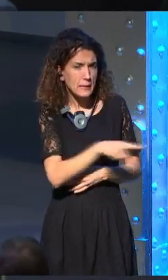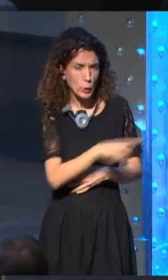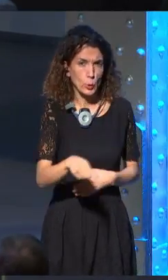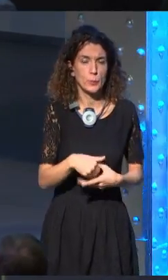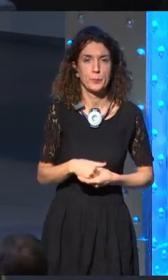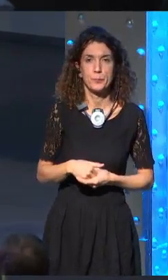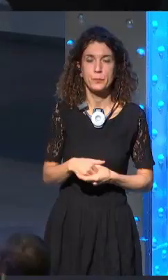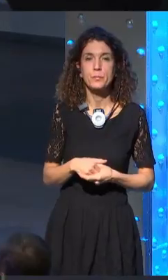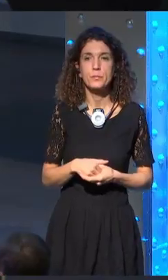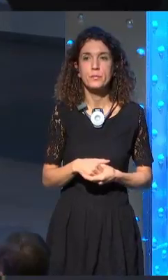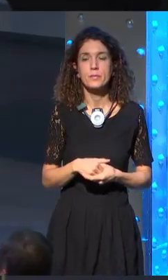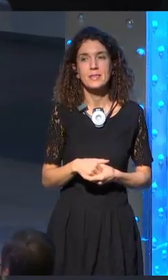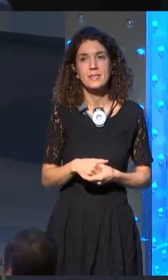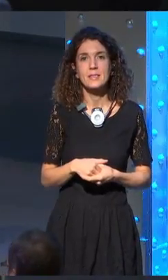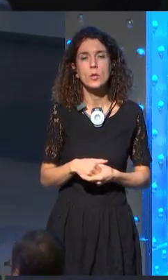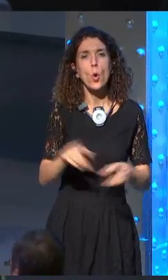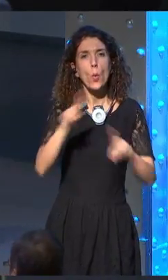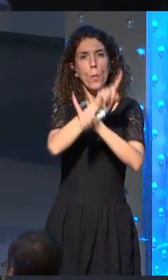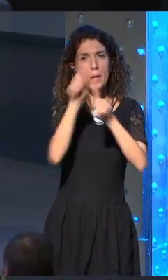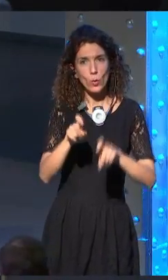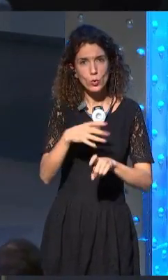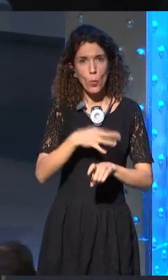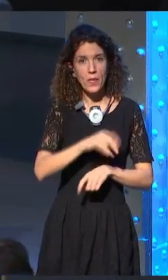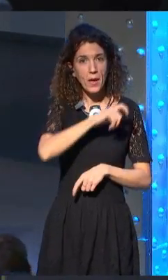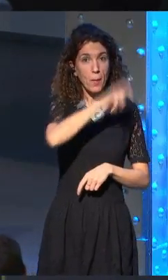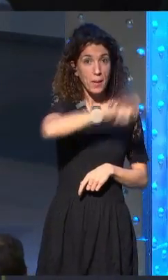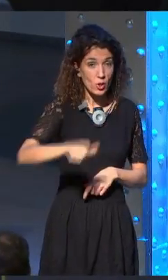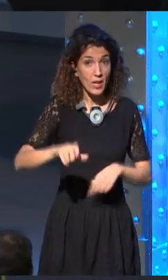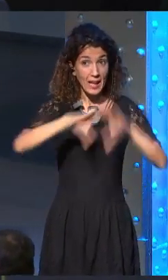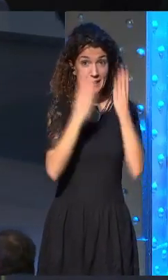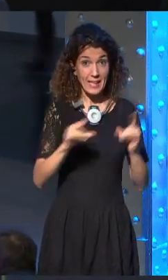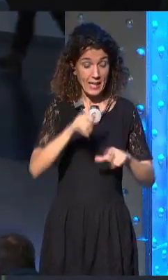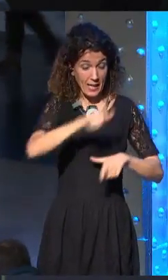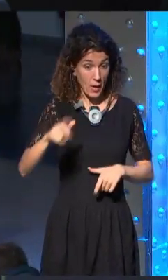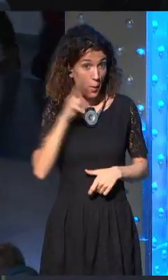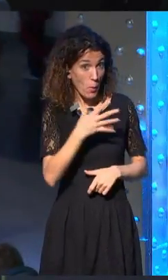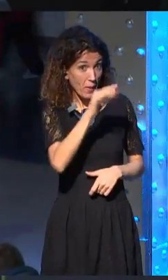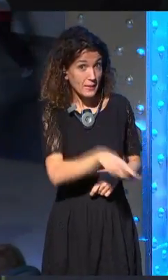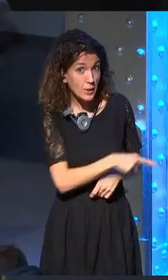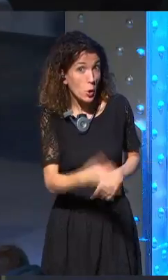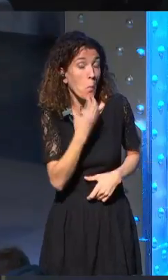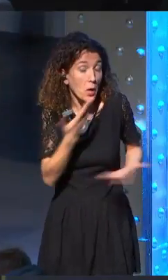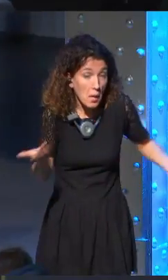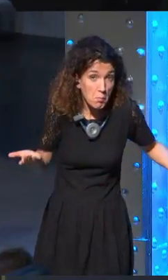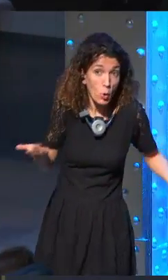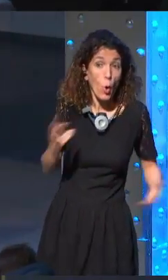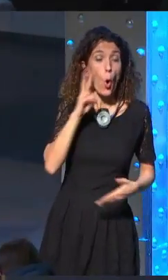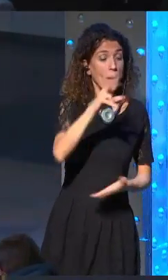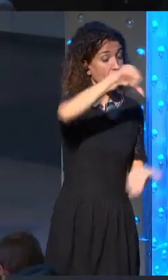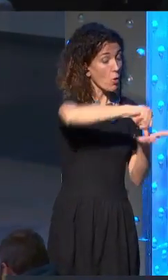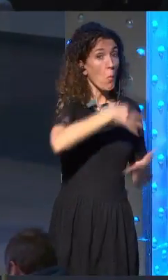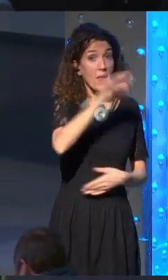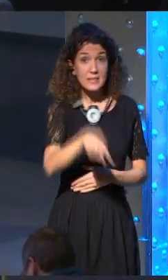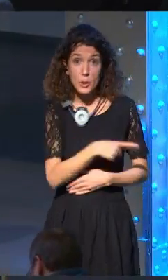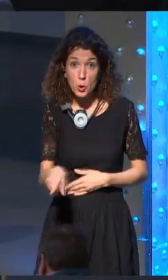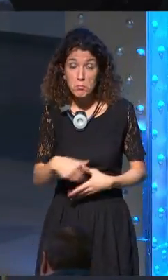in time. Can you see people on Earth? No la gente. From space? No, not people. Yeah, for example, or